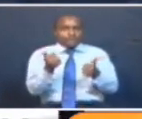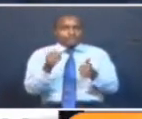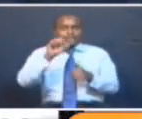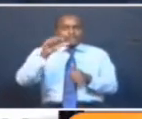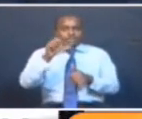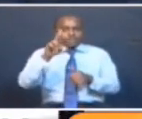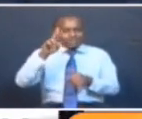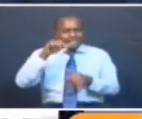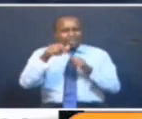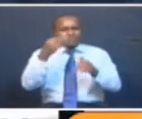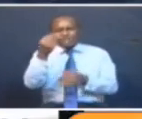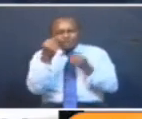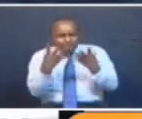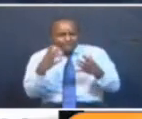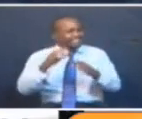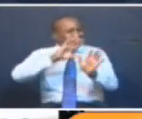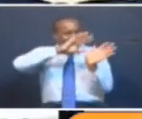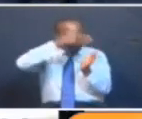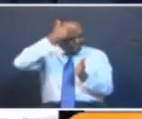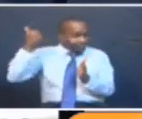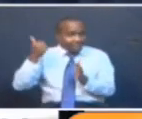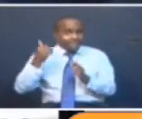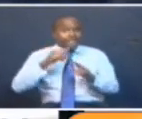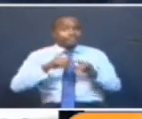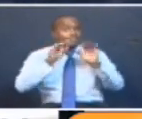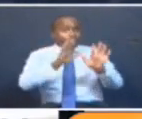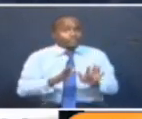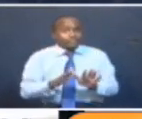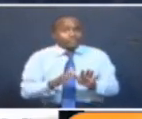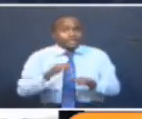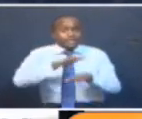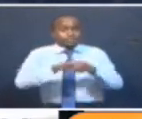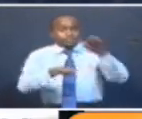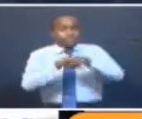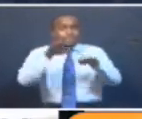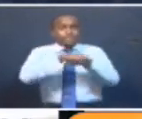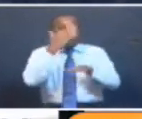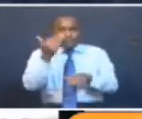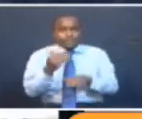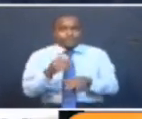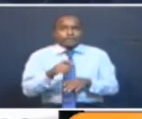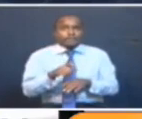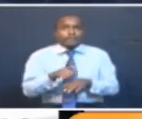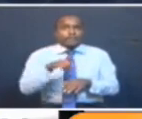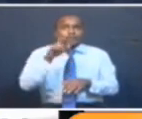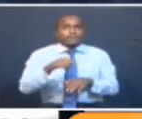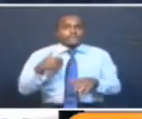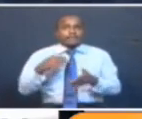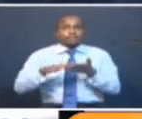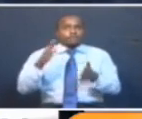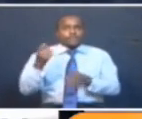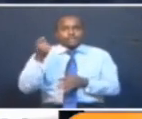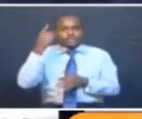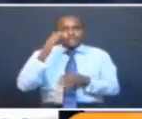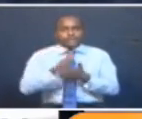everything, but if can be done. Now, why this piling up is going on? There has to be more understanding between two